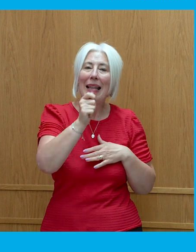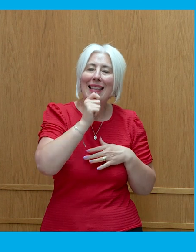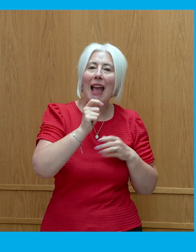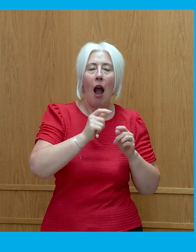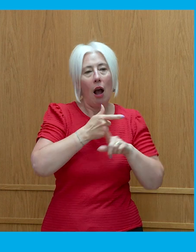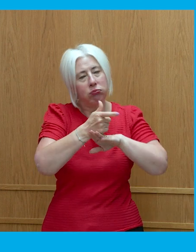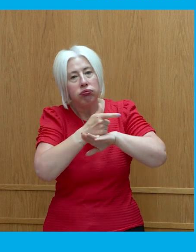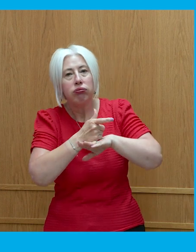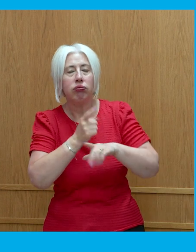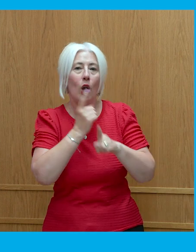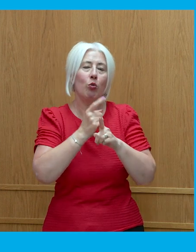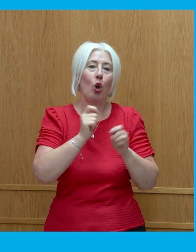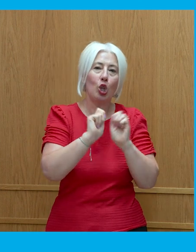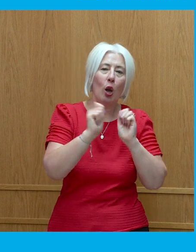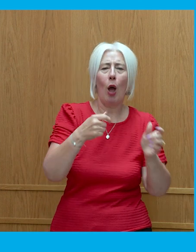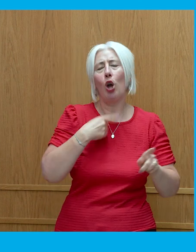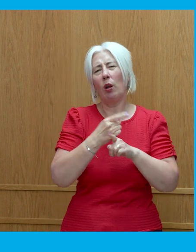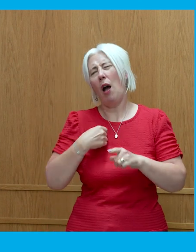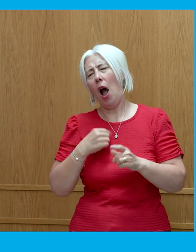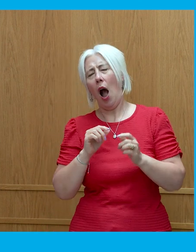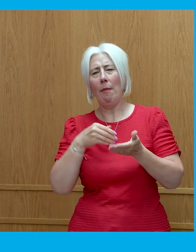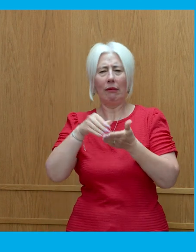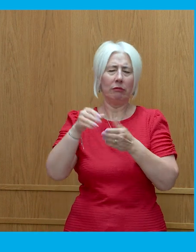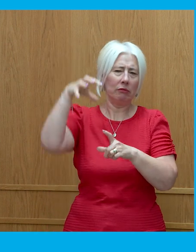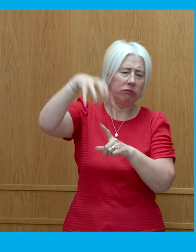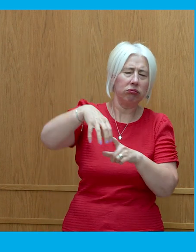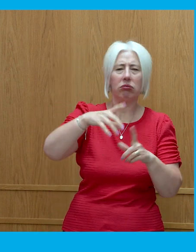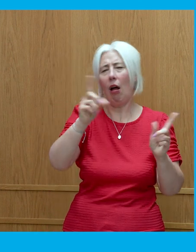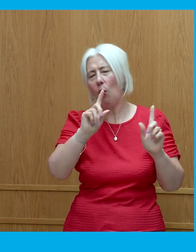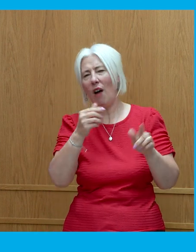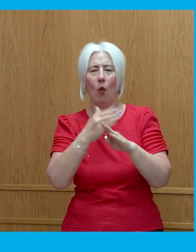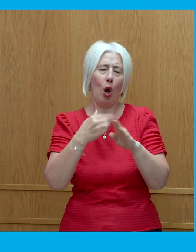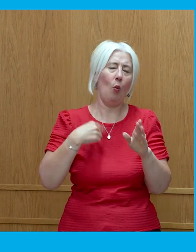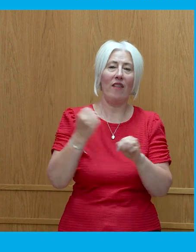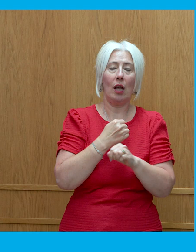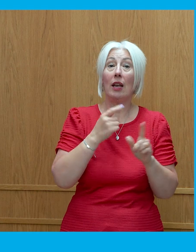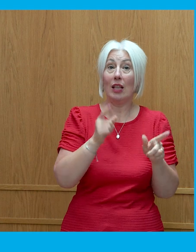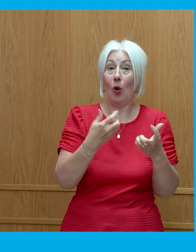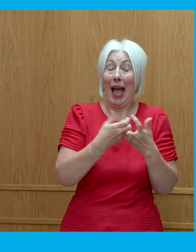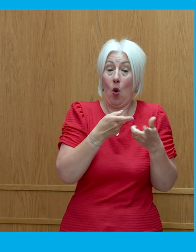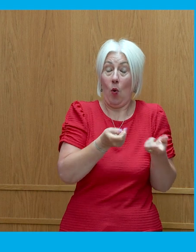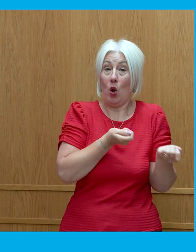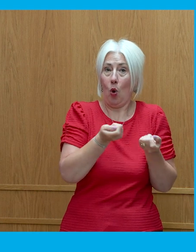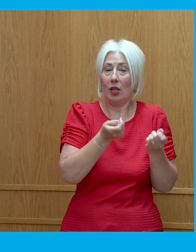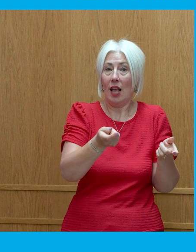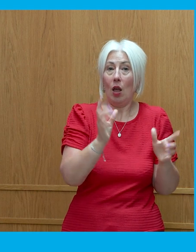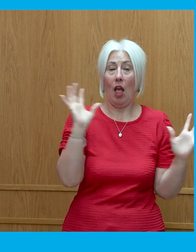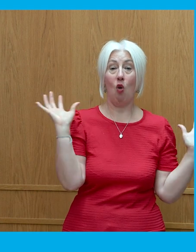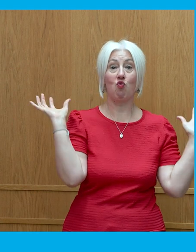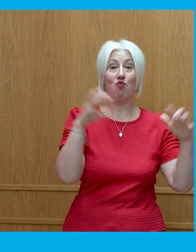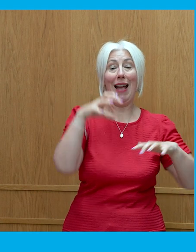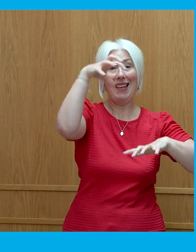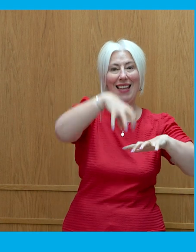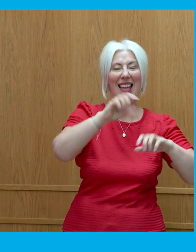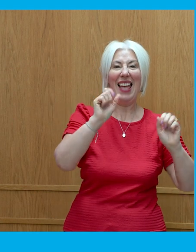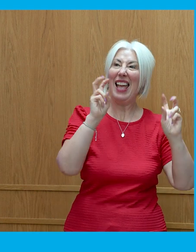journalists about his real estate ventures, everything else. So the way he operates is when he's at his rallies, he's essentially like a